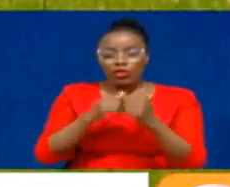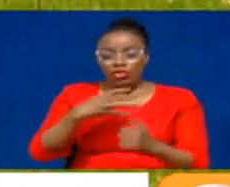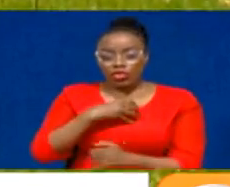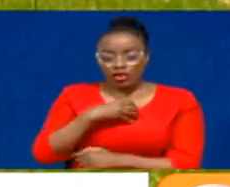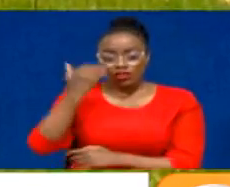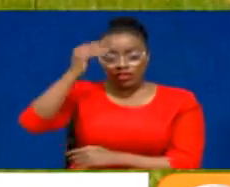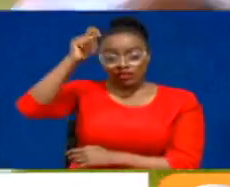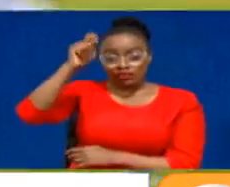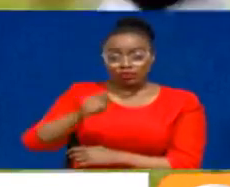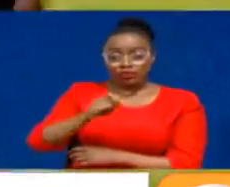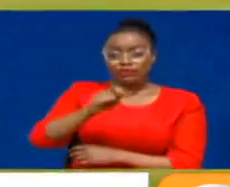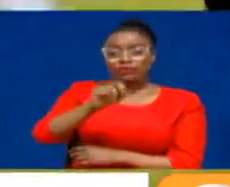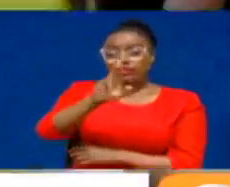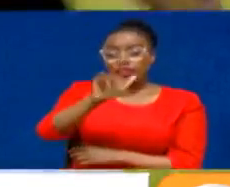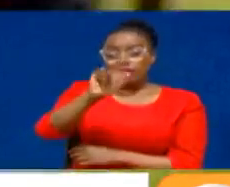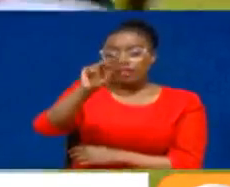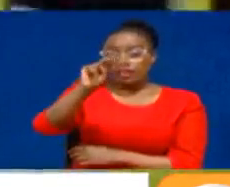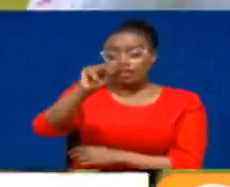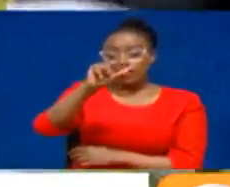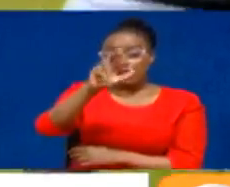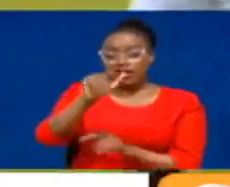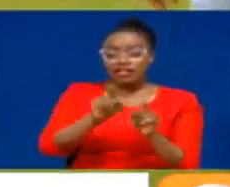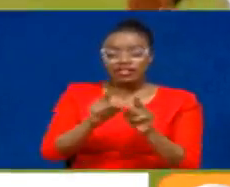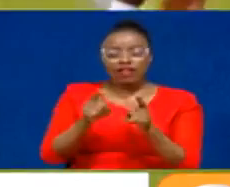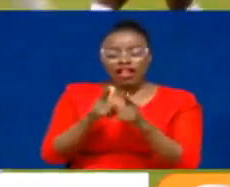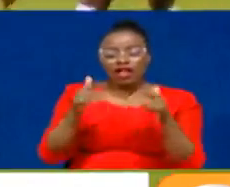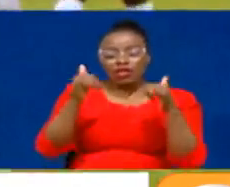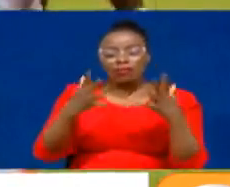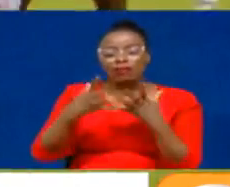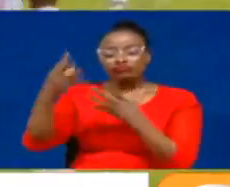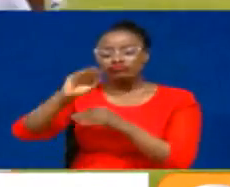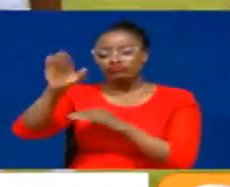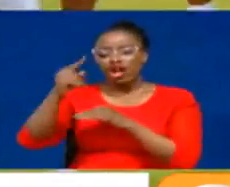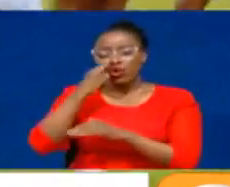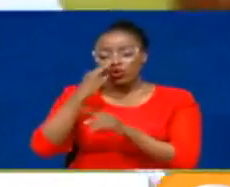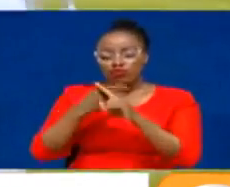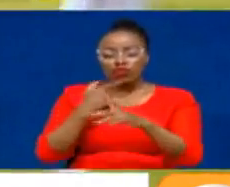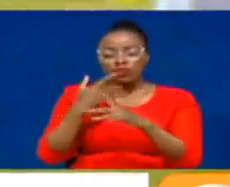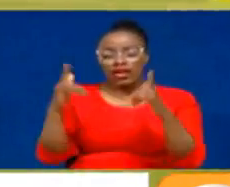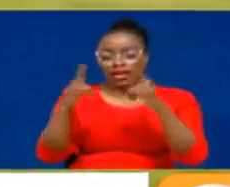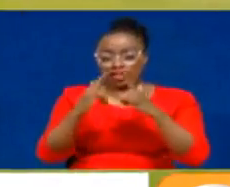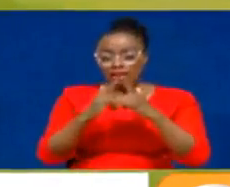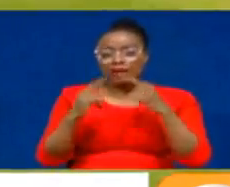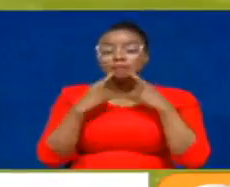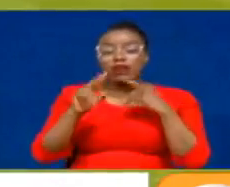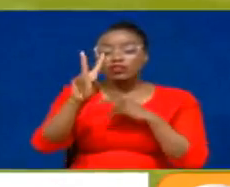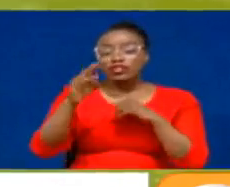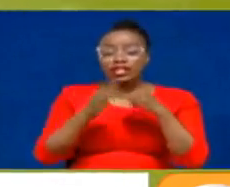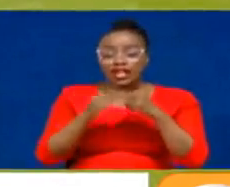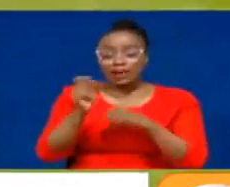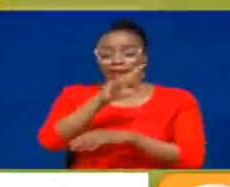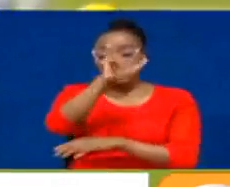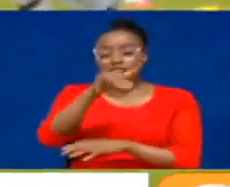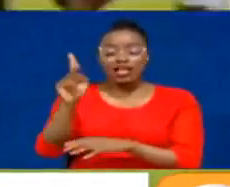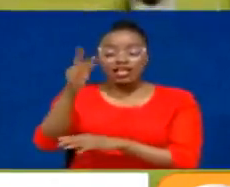retired Justice Aaron Ringera, has subsequently released the players from the camp. CAF announced on the 29th of January that